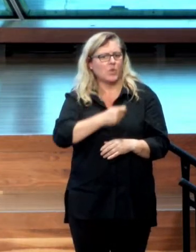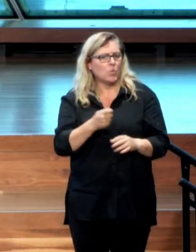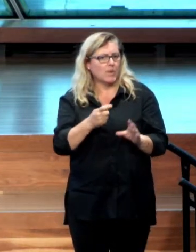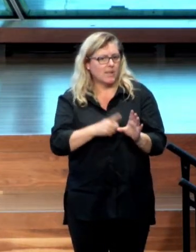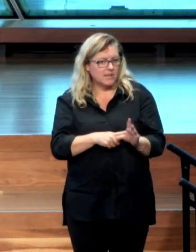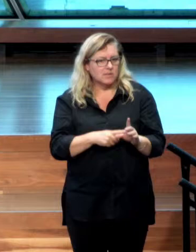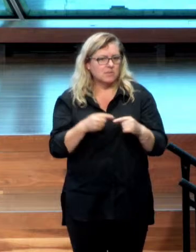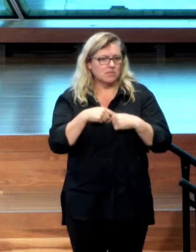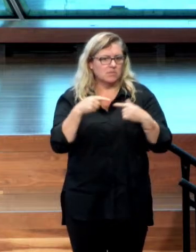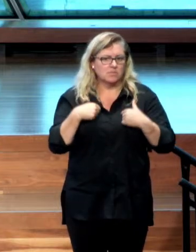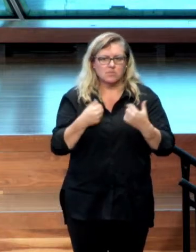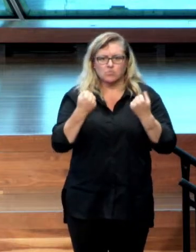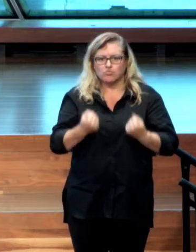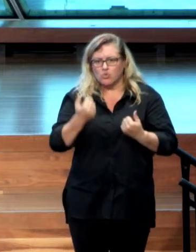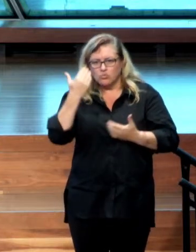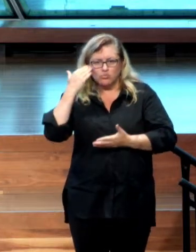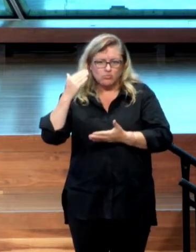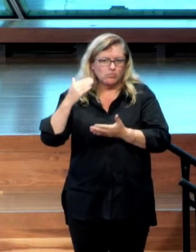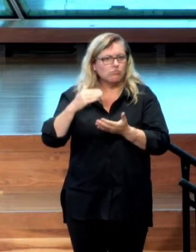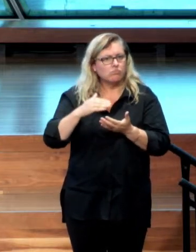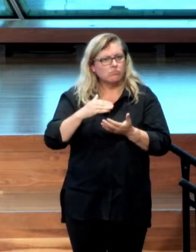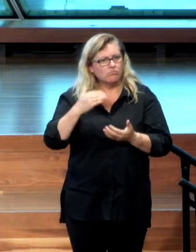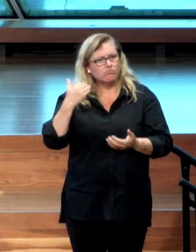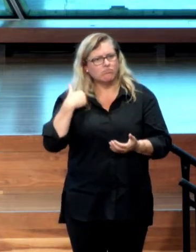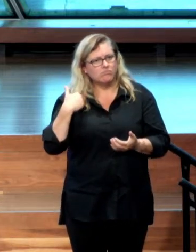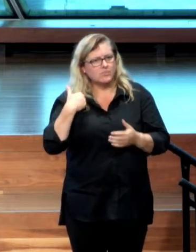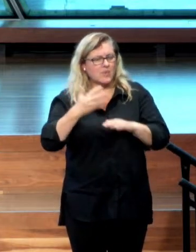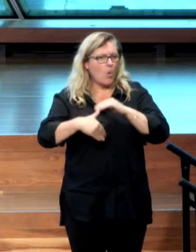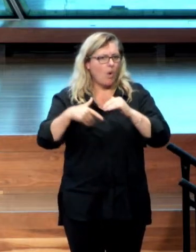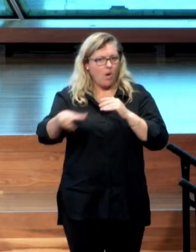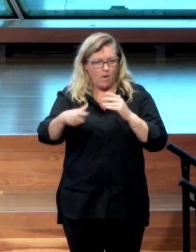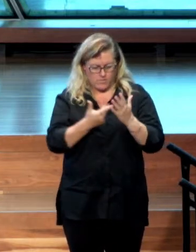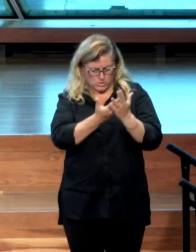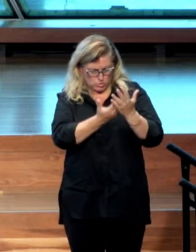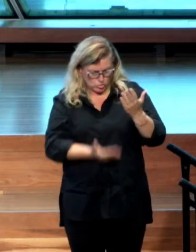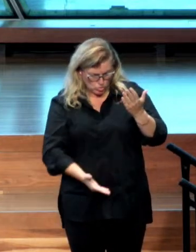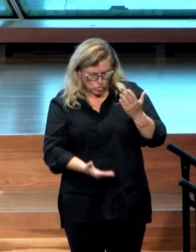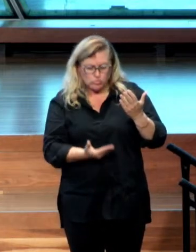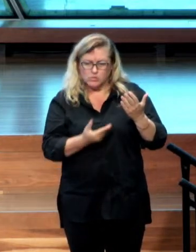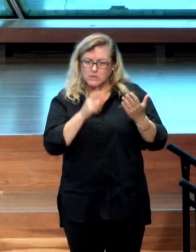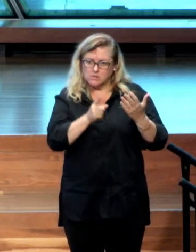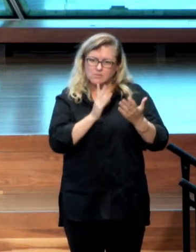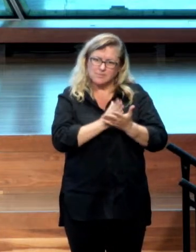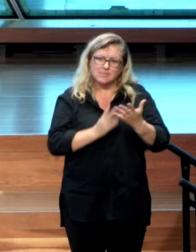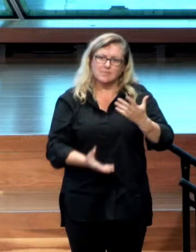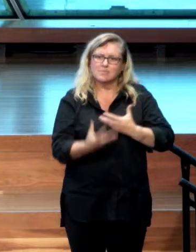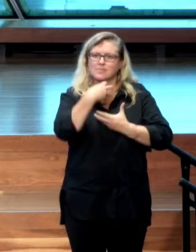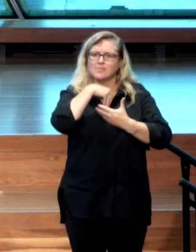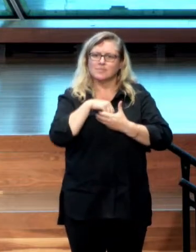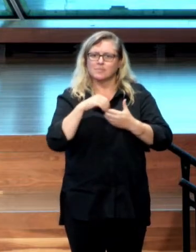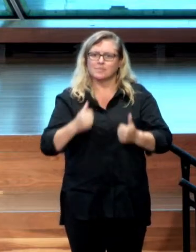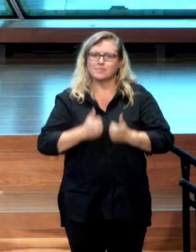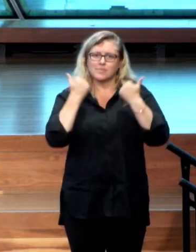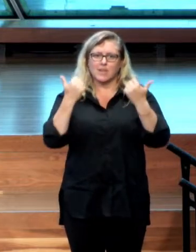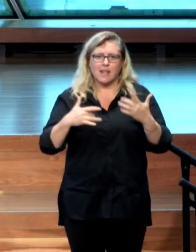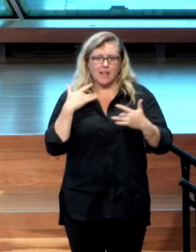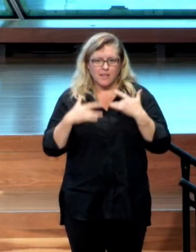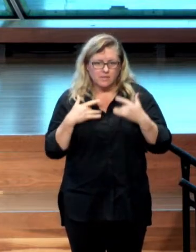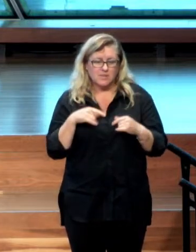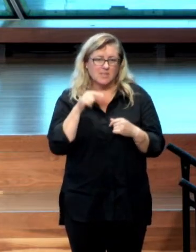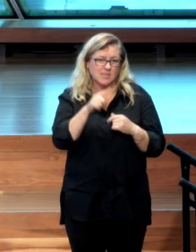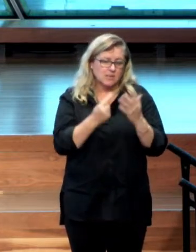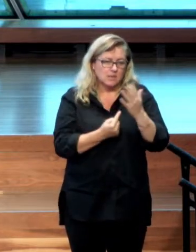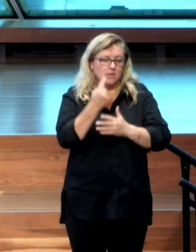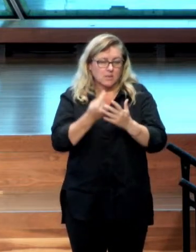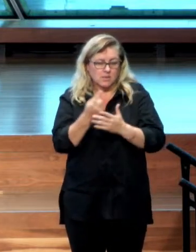we were strongly reminded of the critical role storytelling plays in our lives. During those long